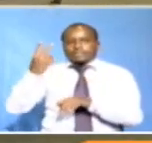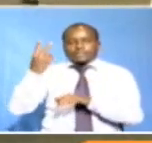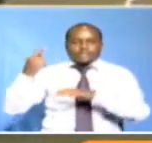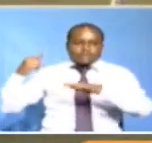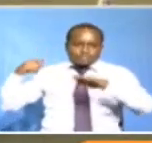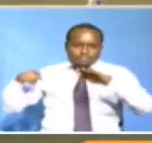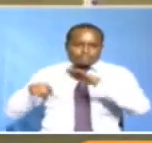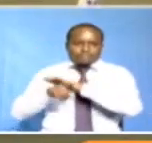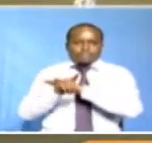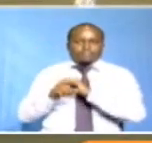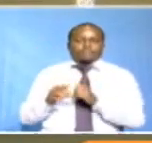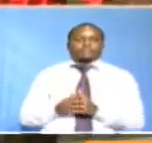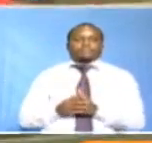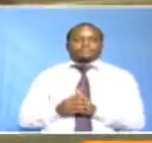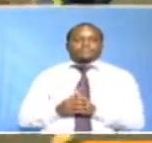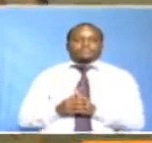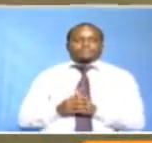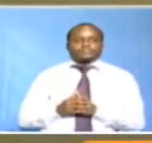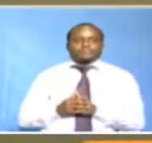with their second goal.